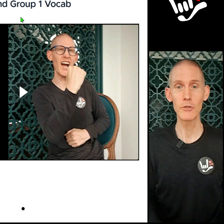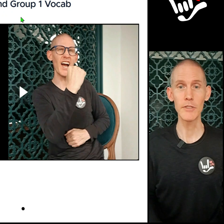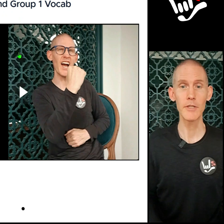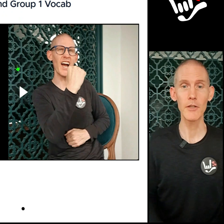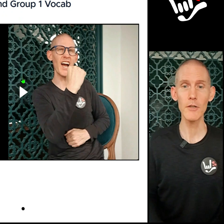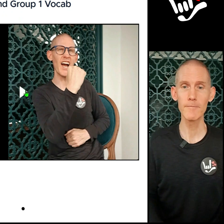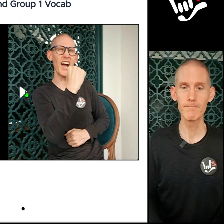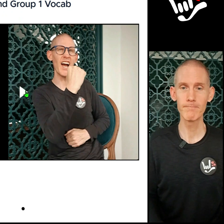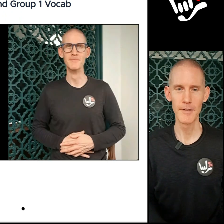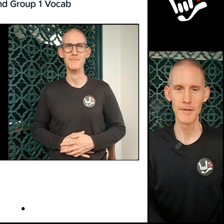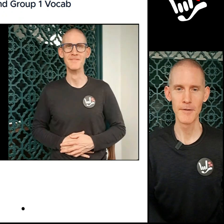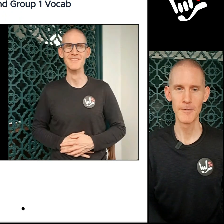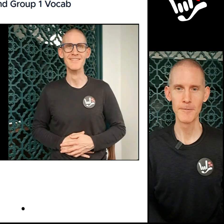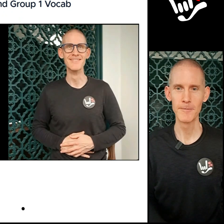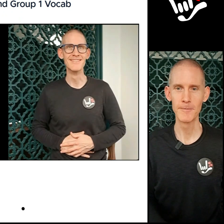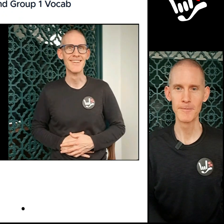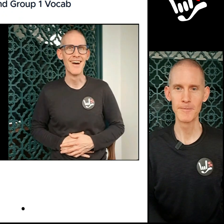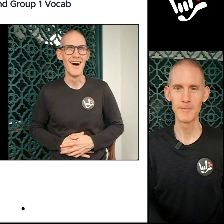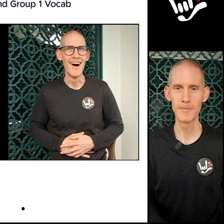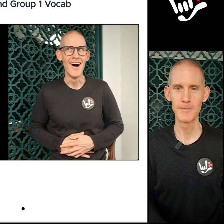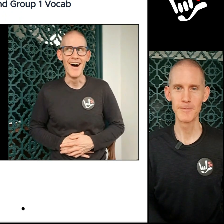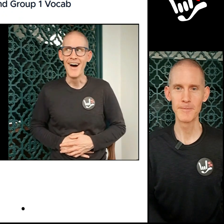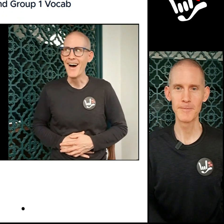understanding. So let's take a look.